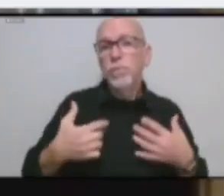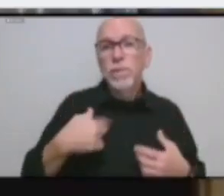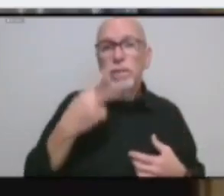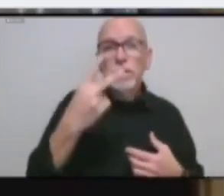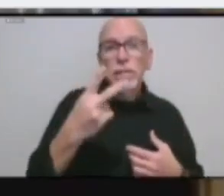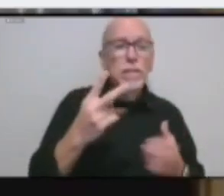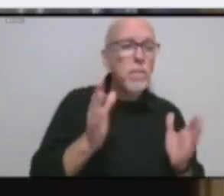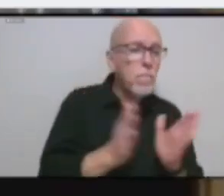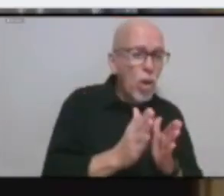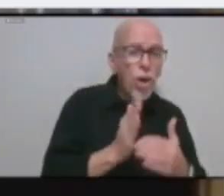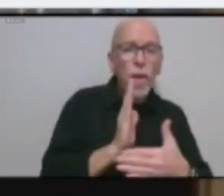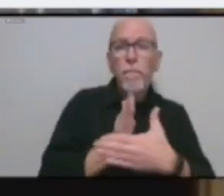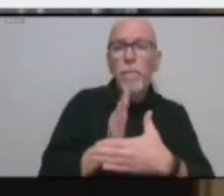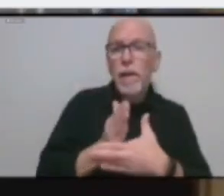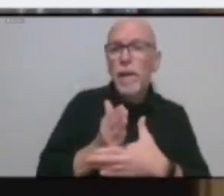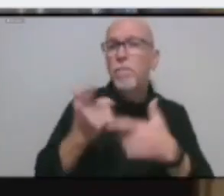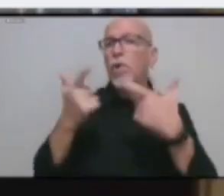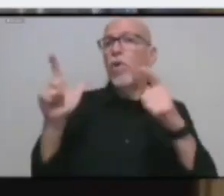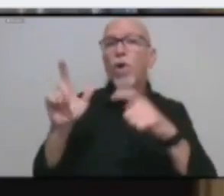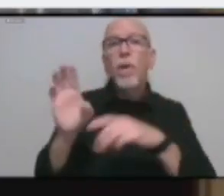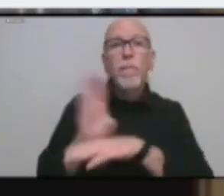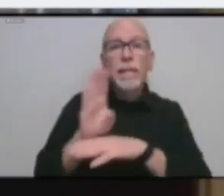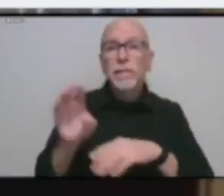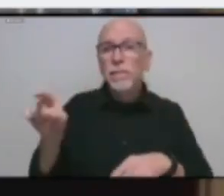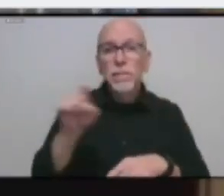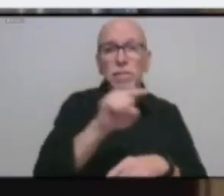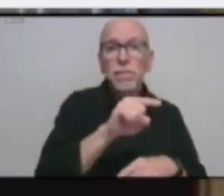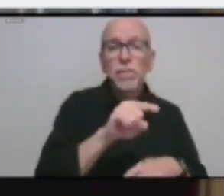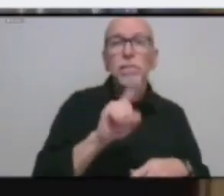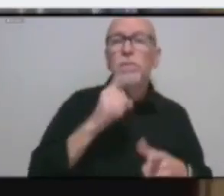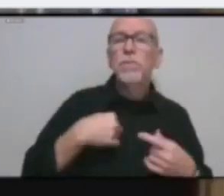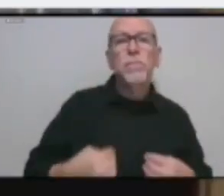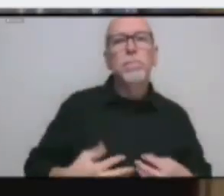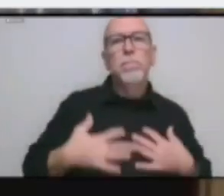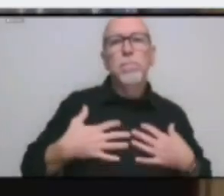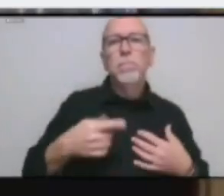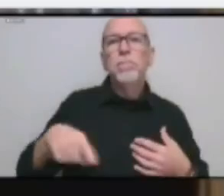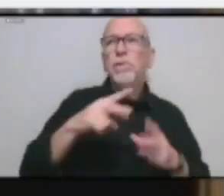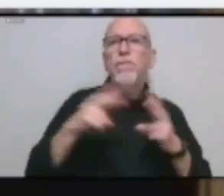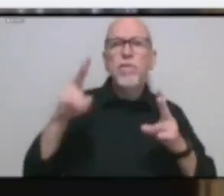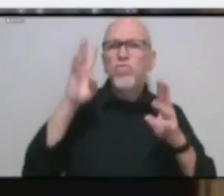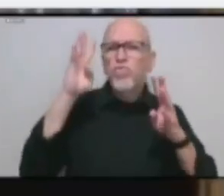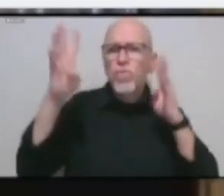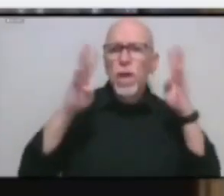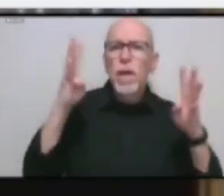large Hoosier businesses that have become very creative,